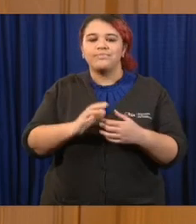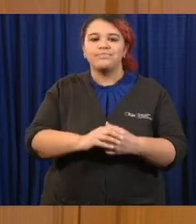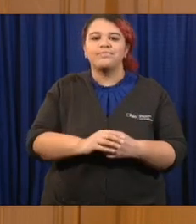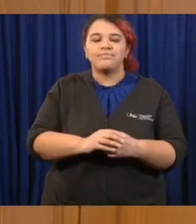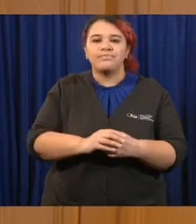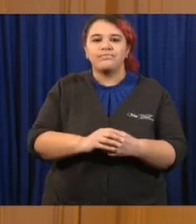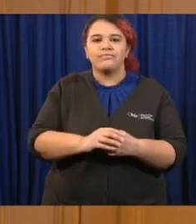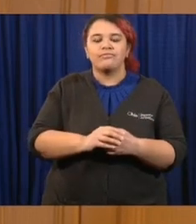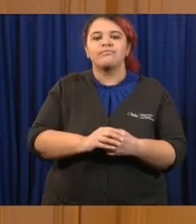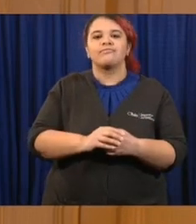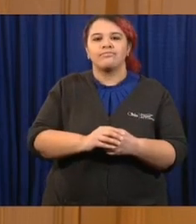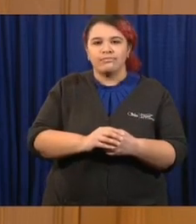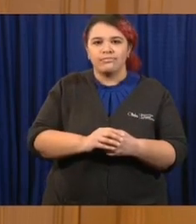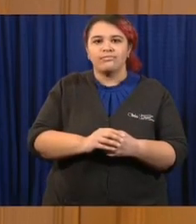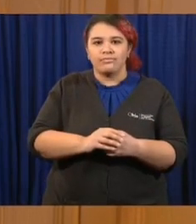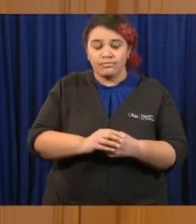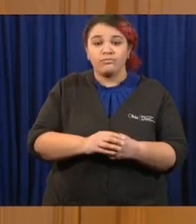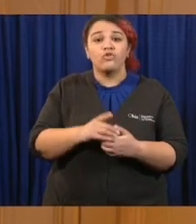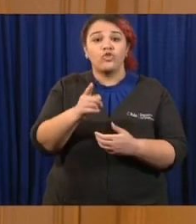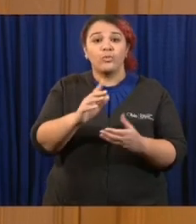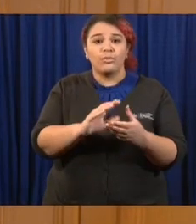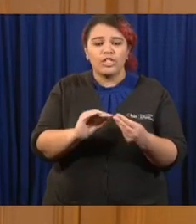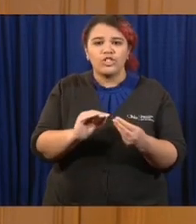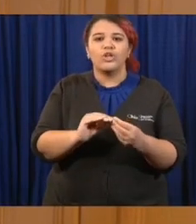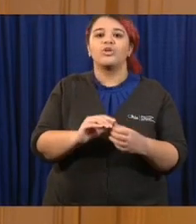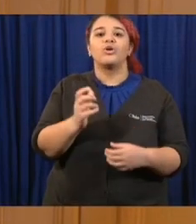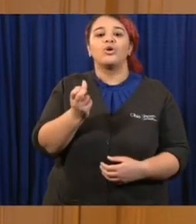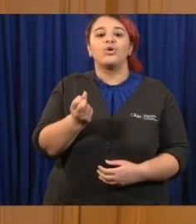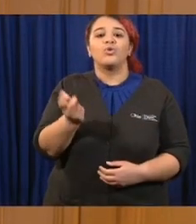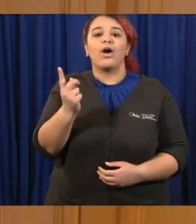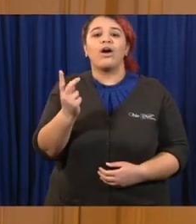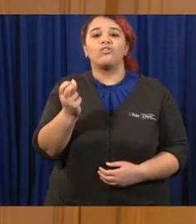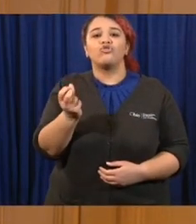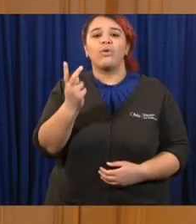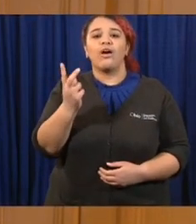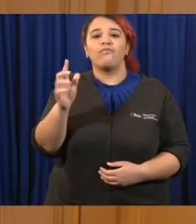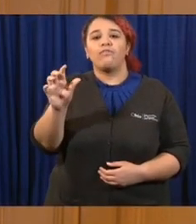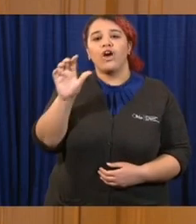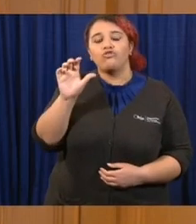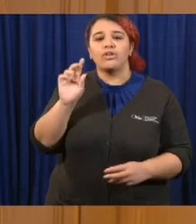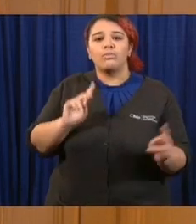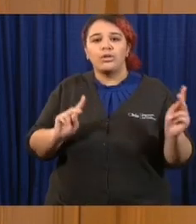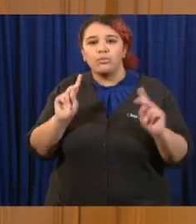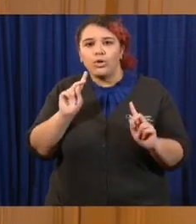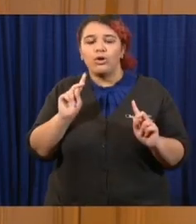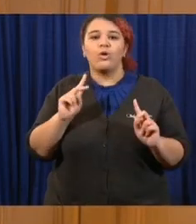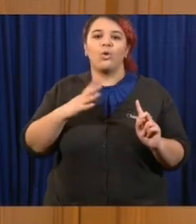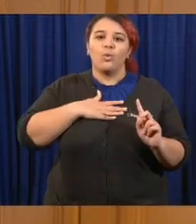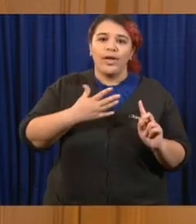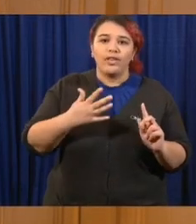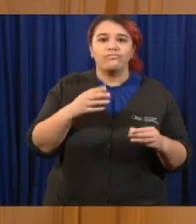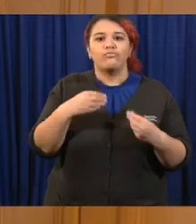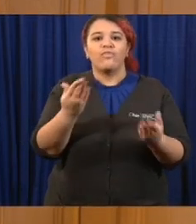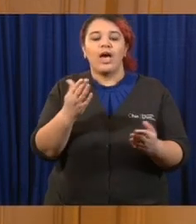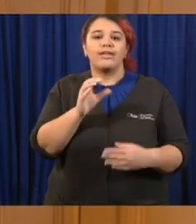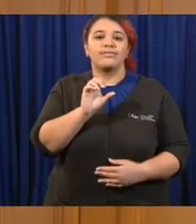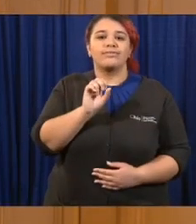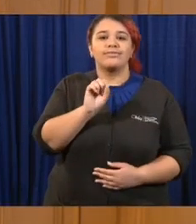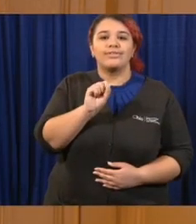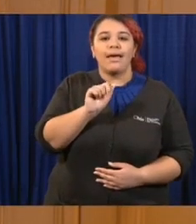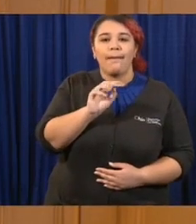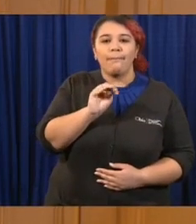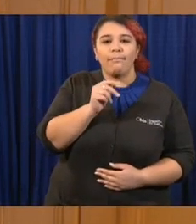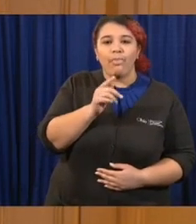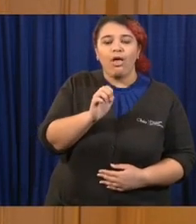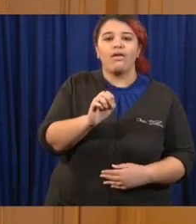mentioned you're looking for 1,200 people for your representative sample, and you also mentioned that you have obviously not enough tests for